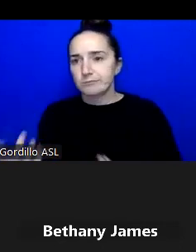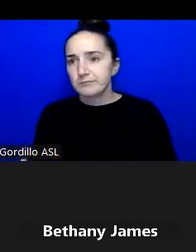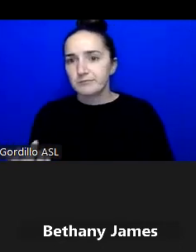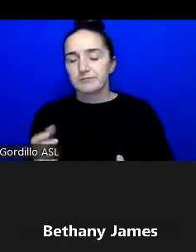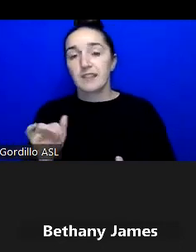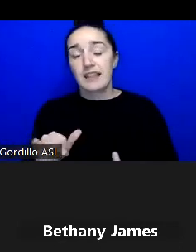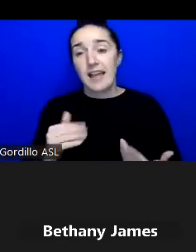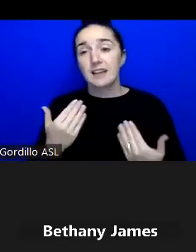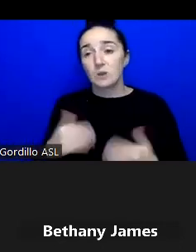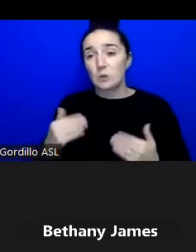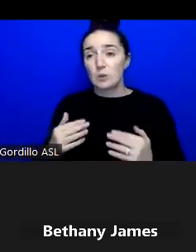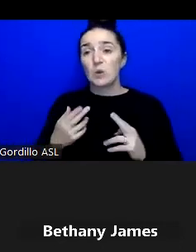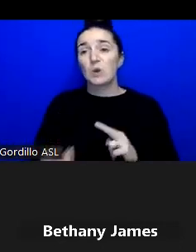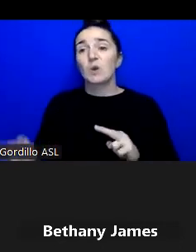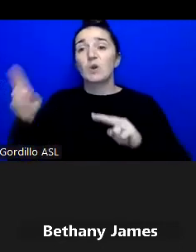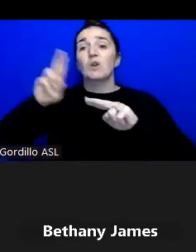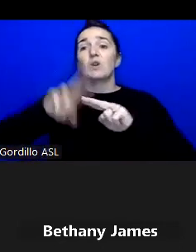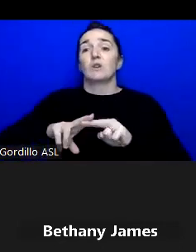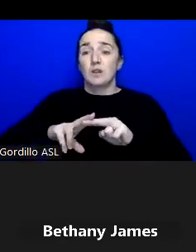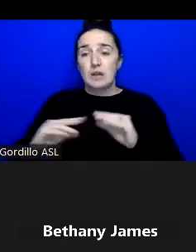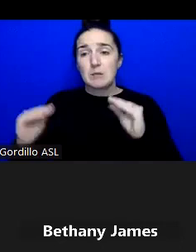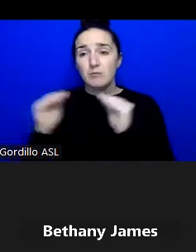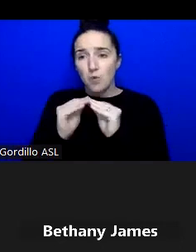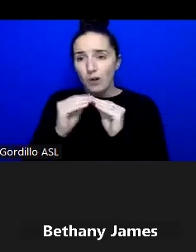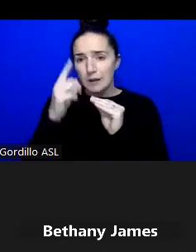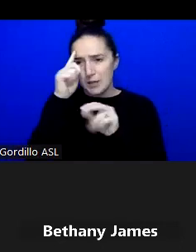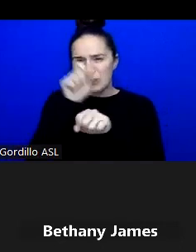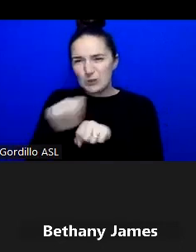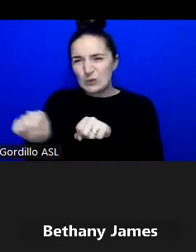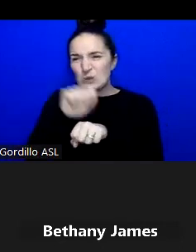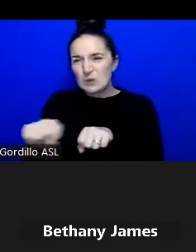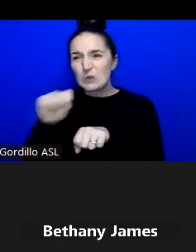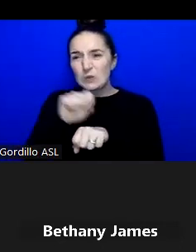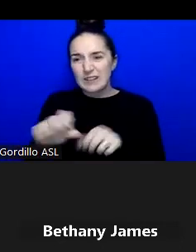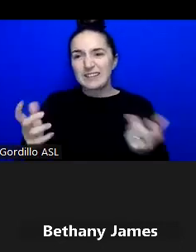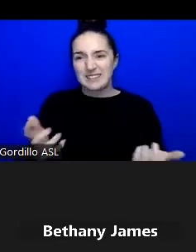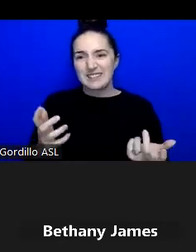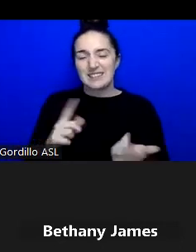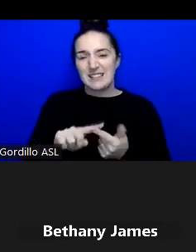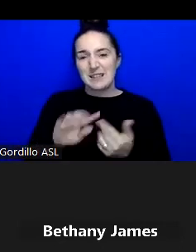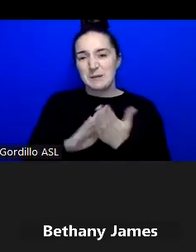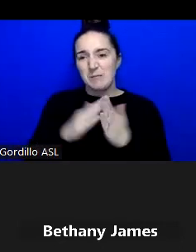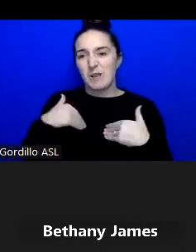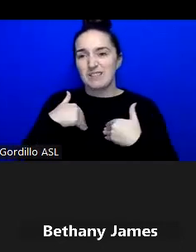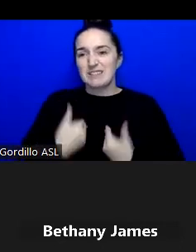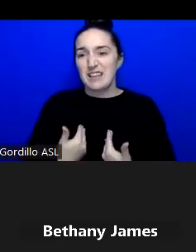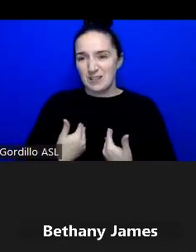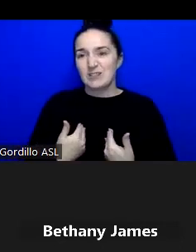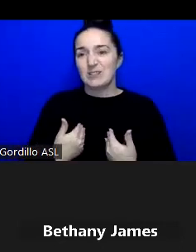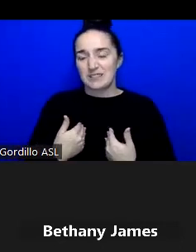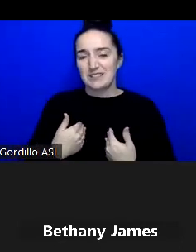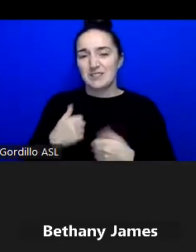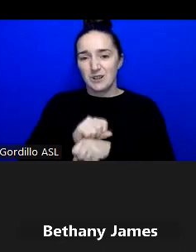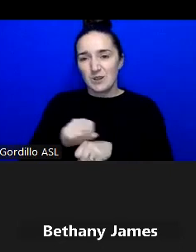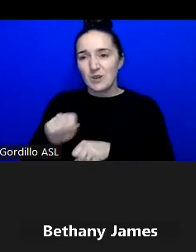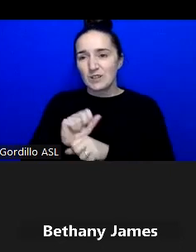right? The capacity that is left over for other things can be diminished because of how much harder we are working to kind of